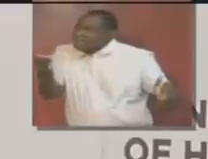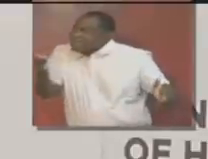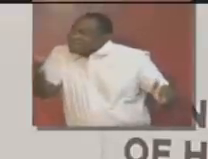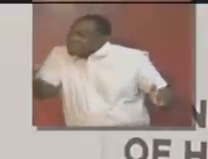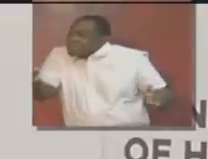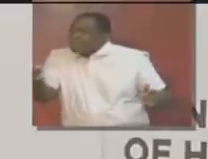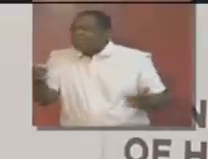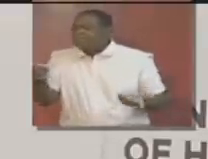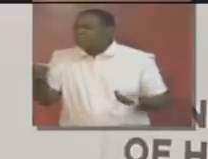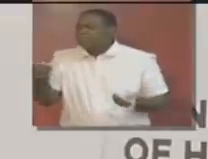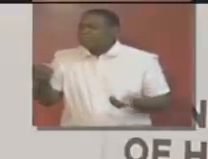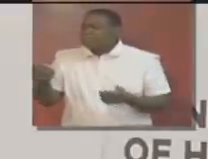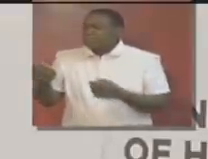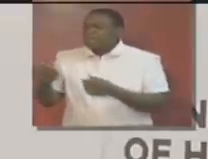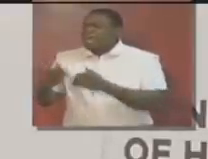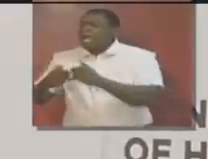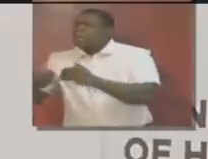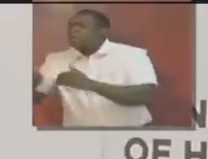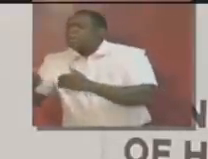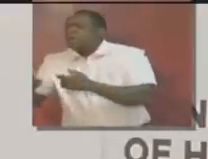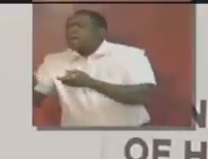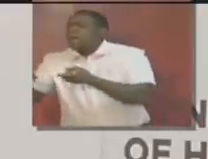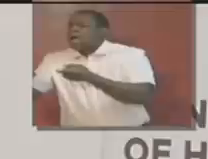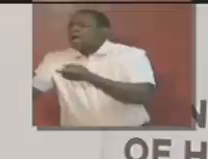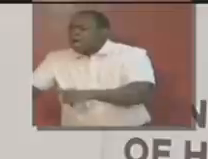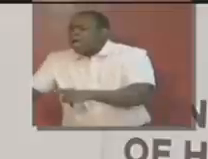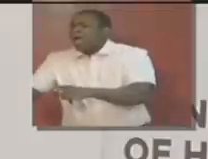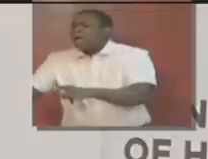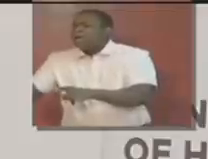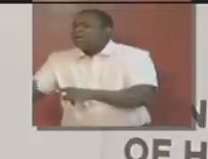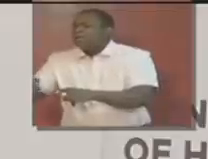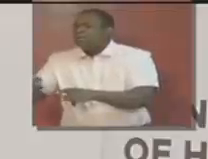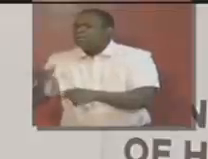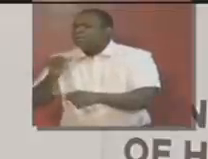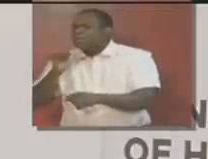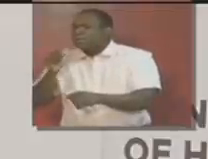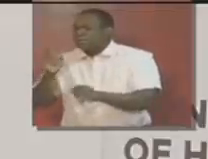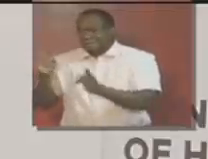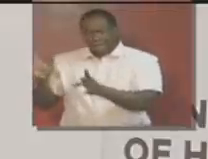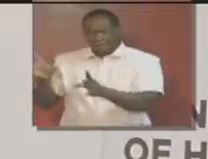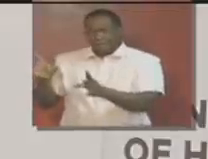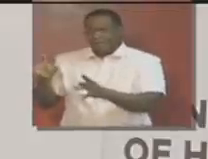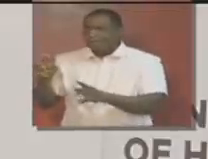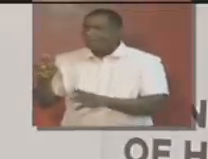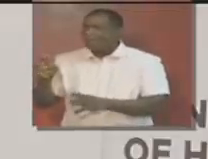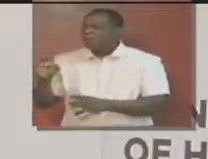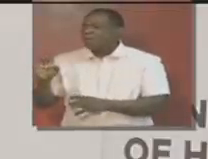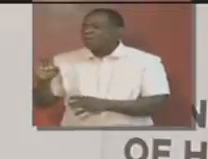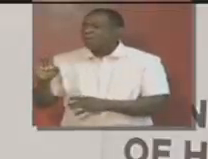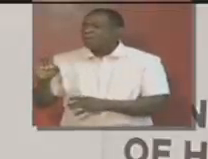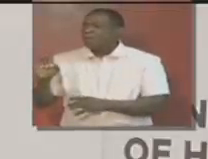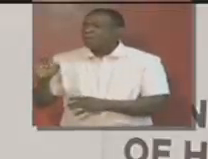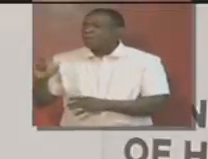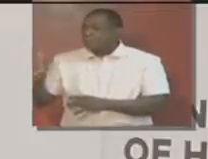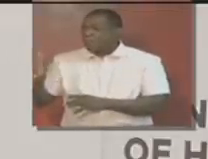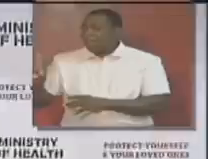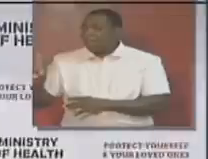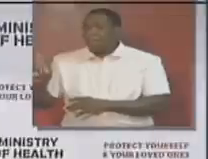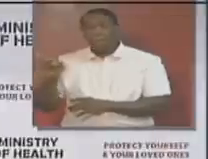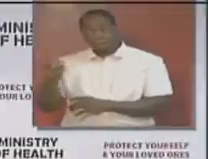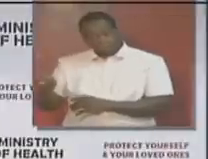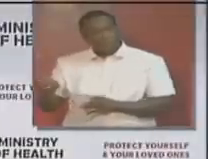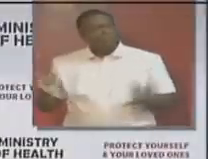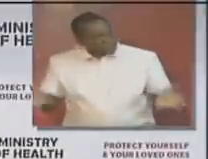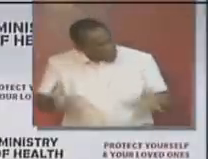she again is reinforcing that she recommends the vaccine highly for our population at the present time. Thank